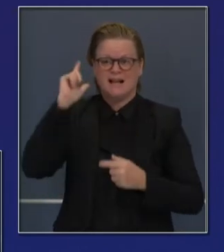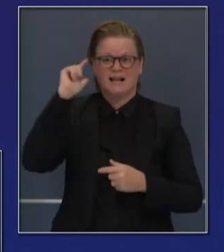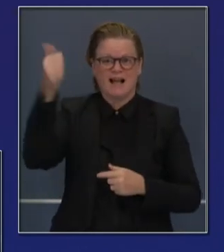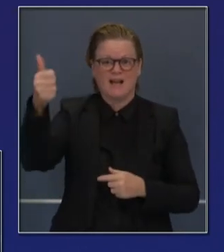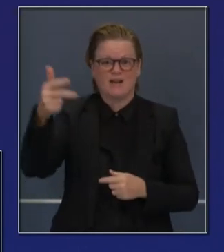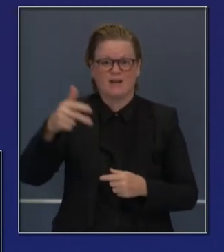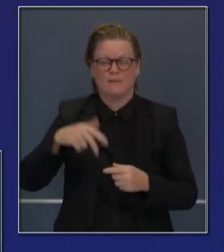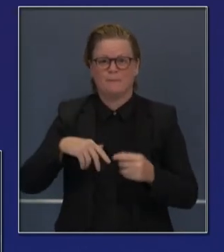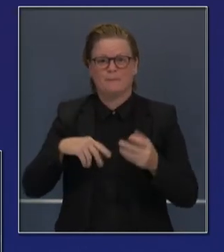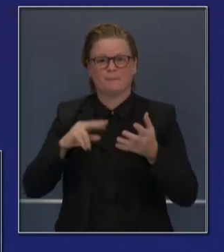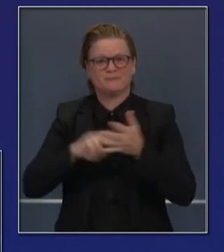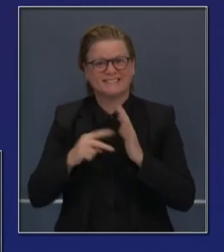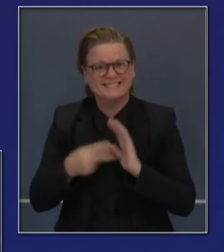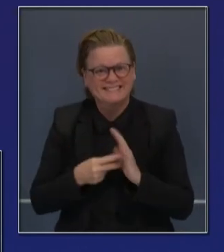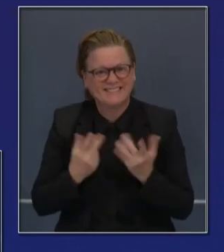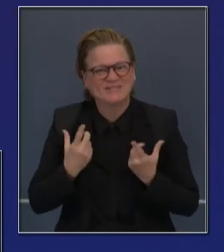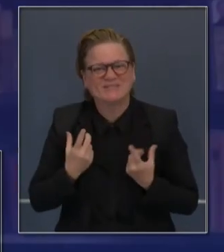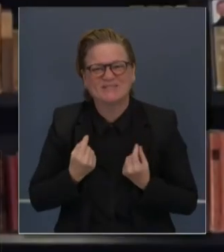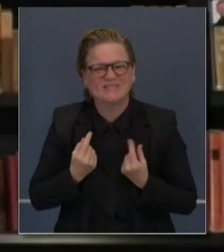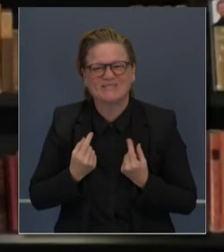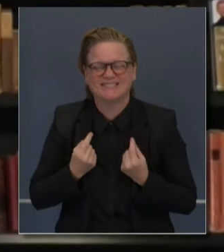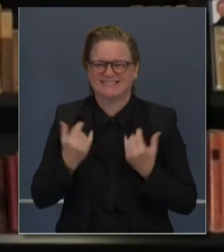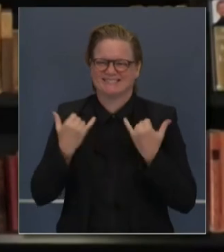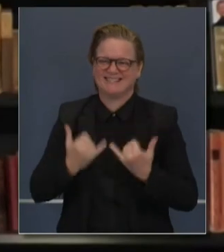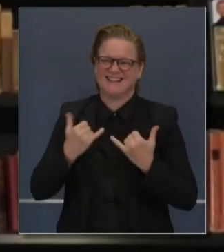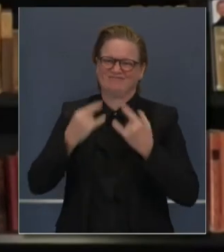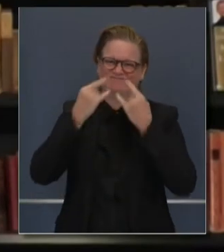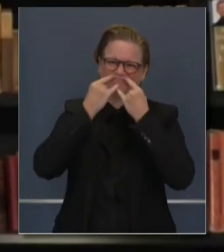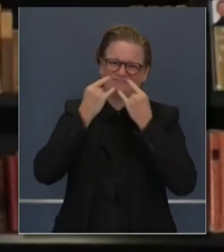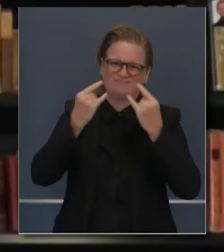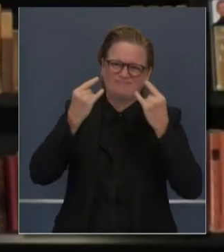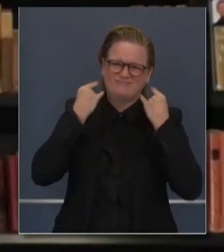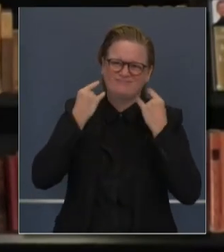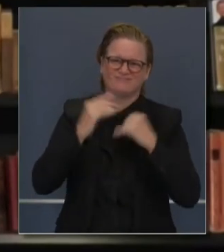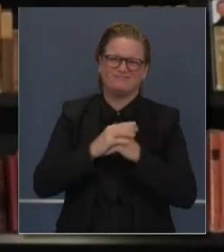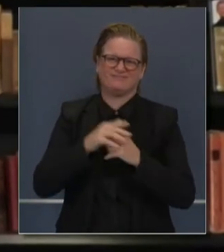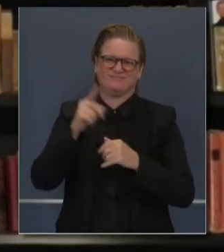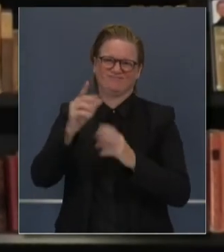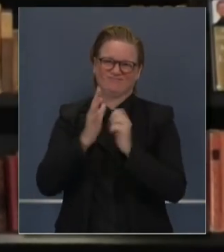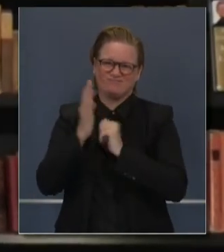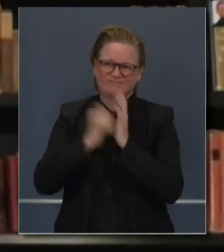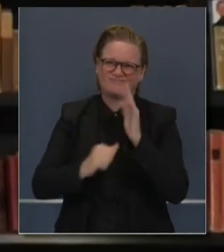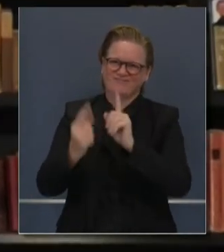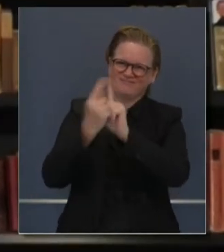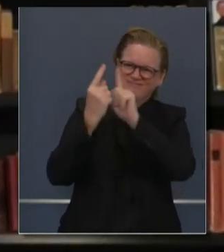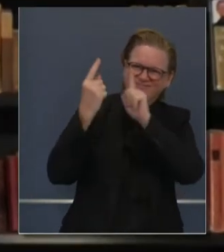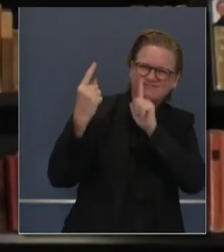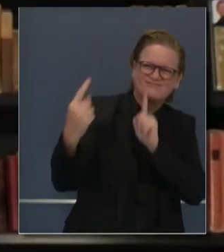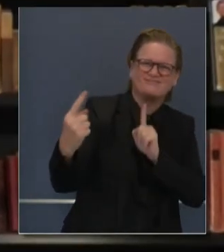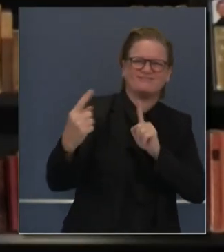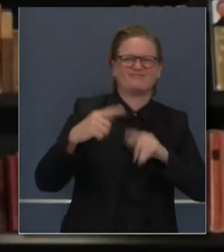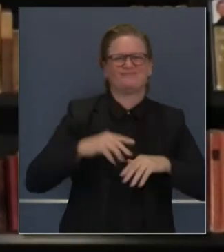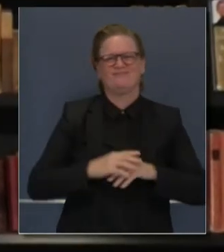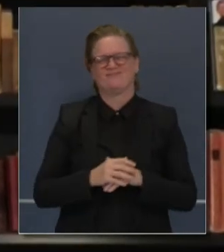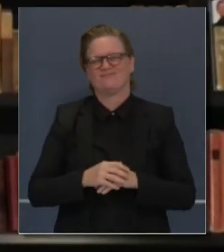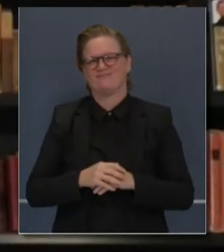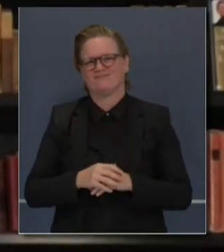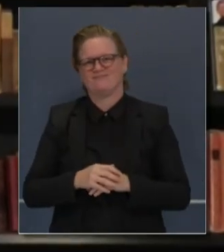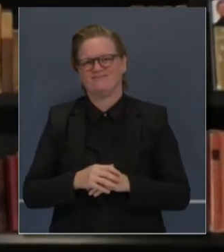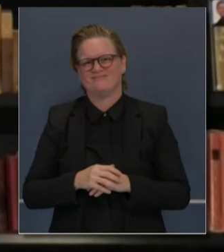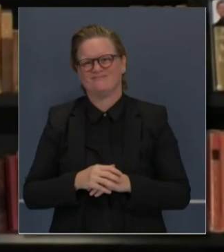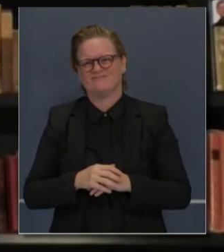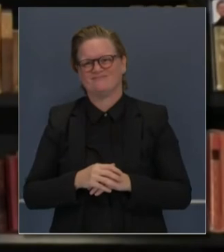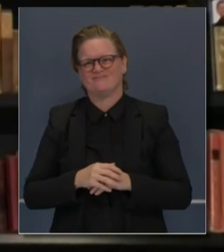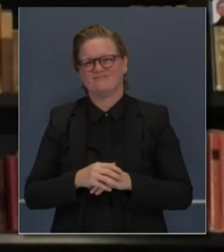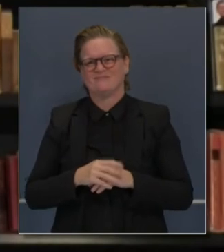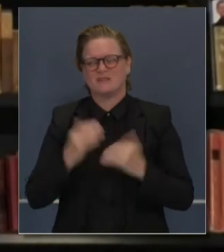many, many months. And with that, let's open it up to questions. Dr. Galli, obviously here to answer more specific